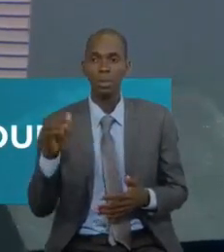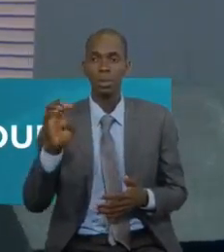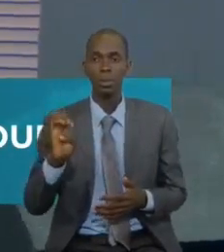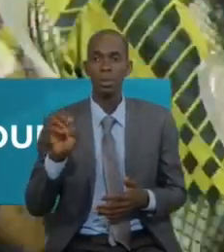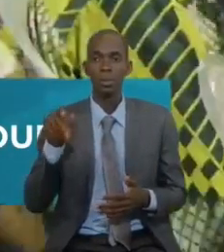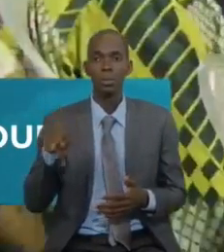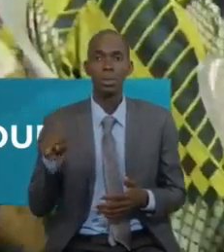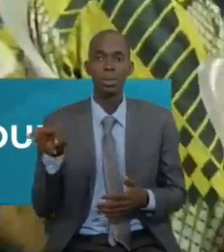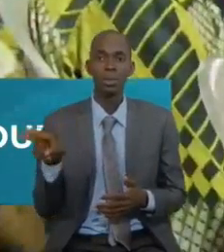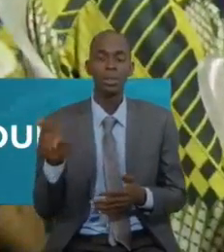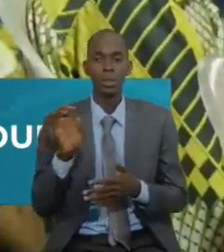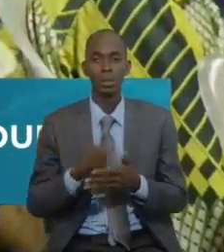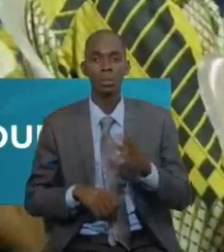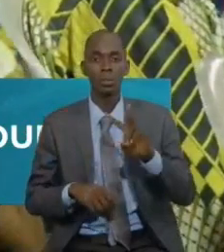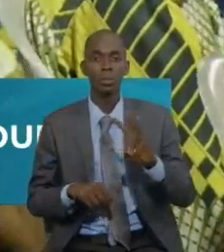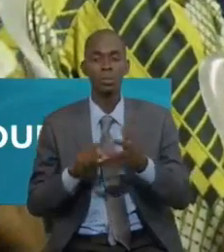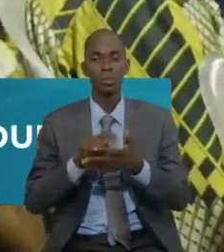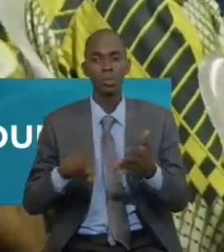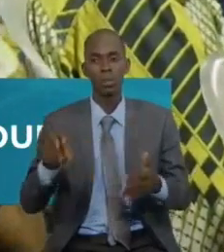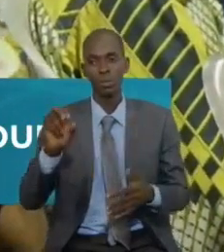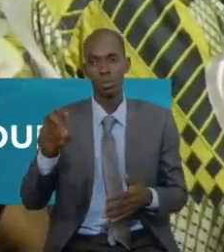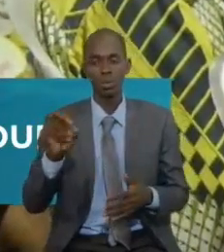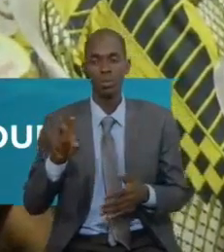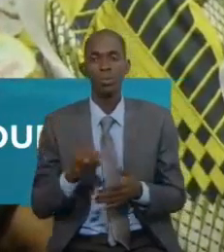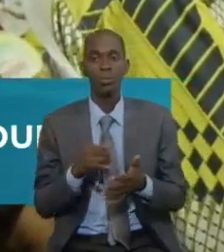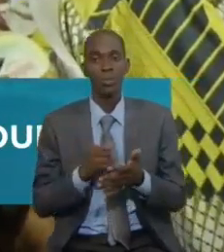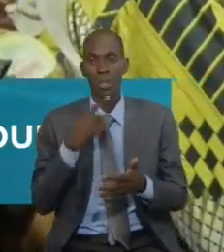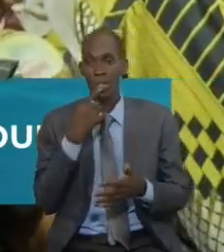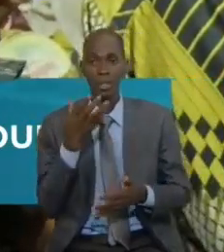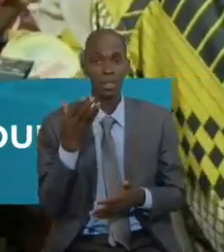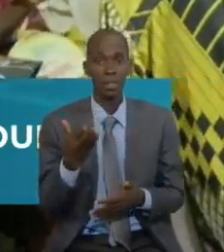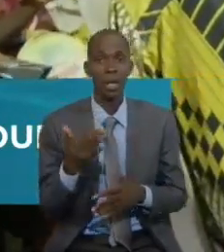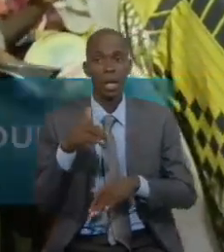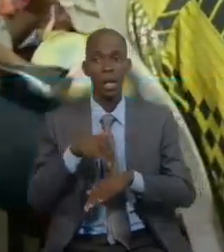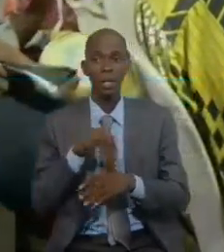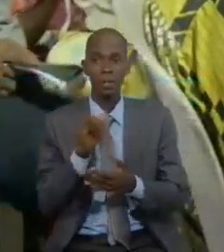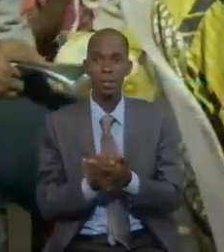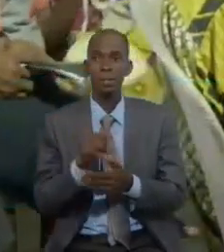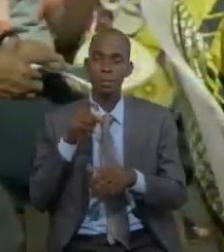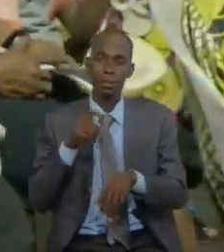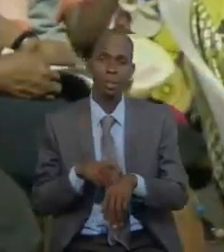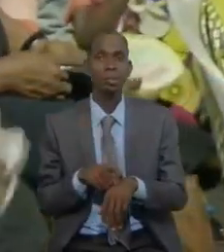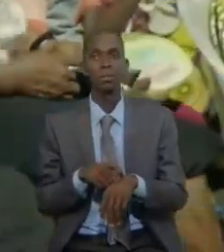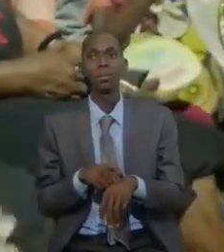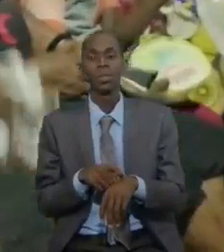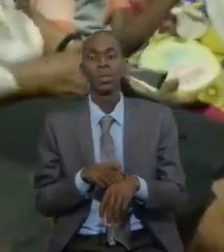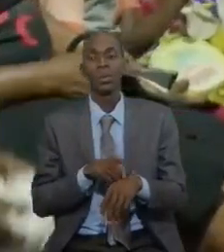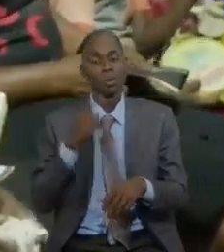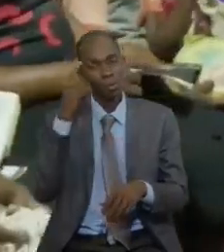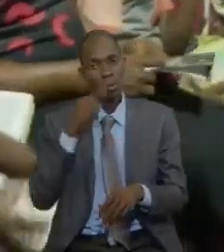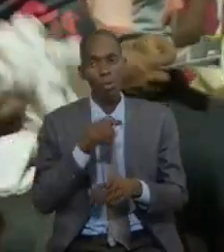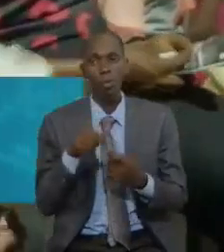2, reading from verse 12. It says, at that time, what ye were